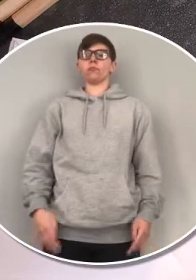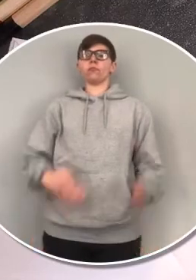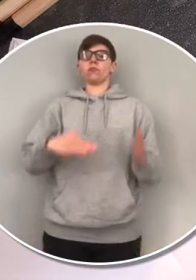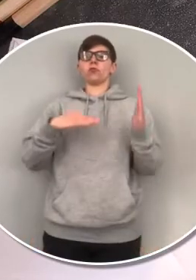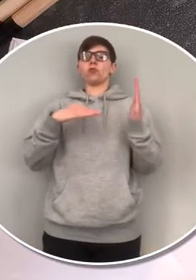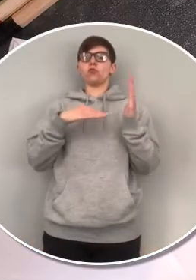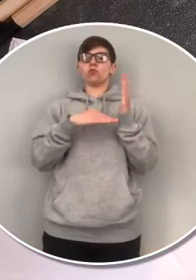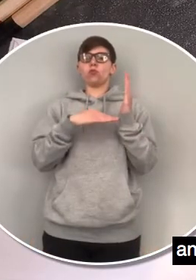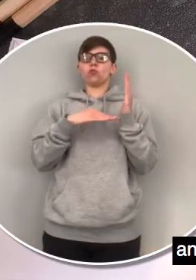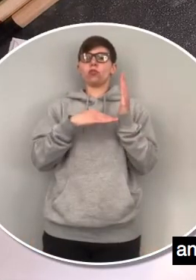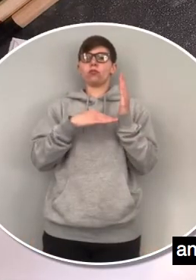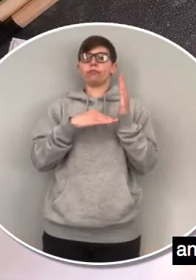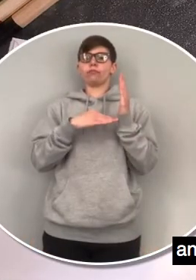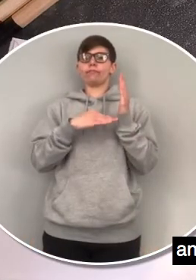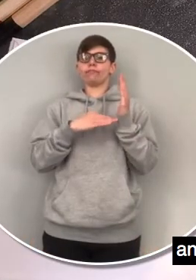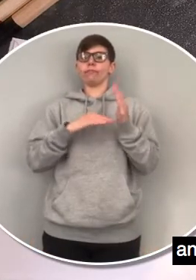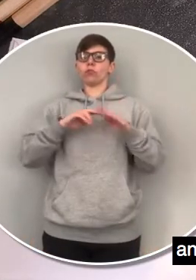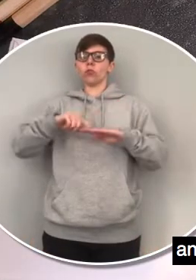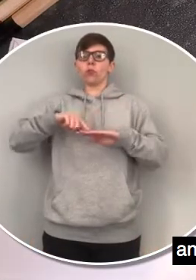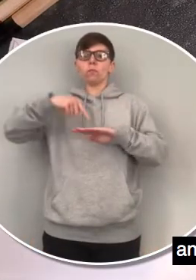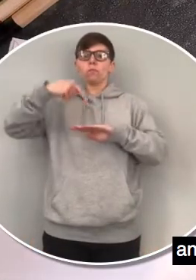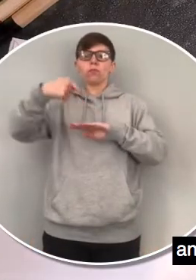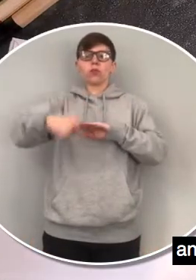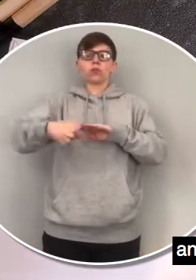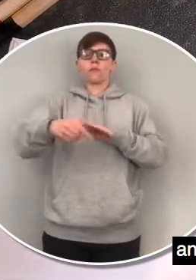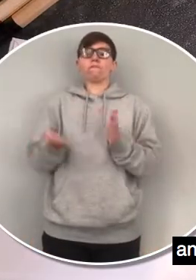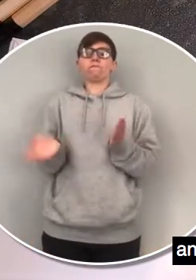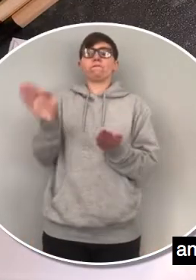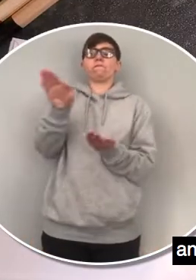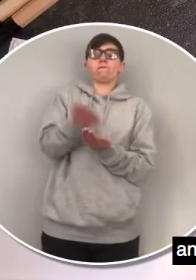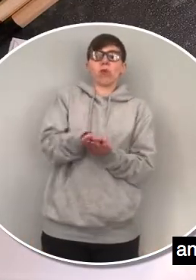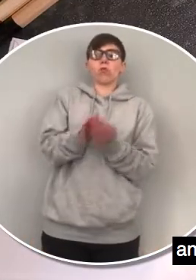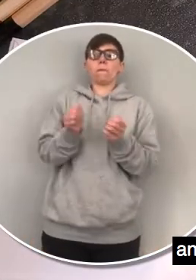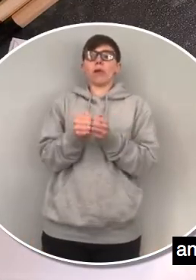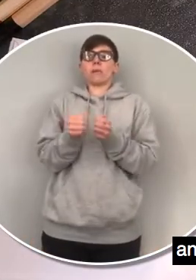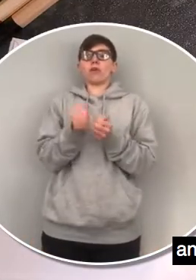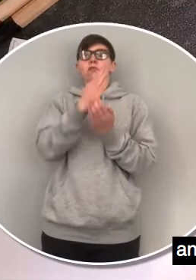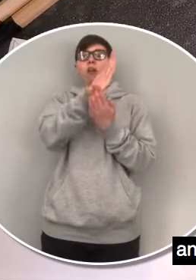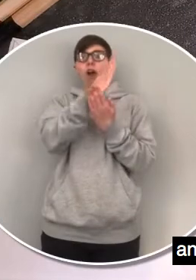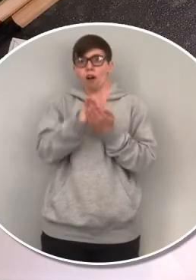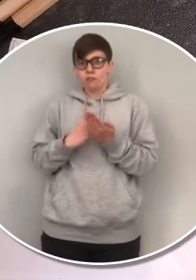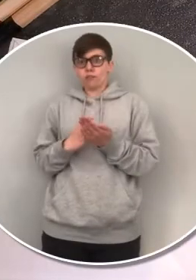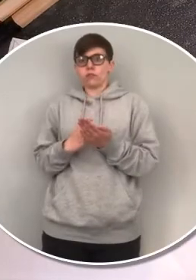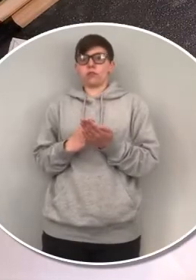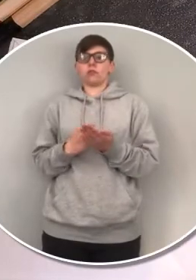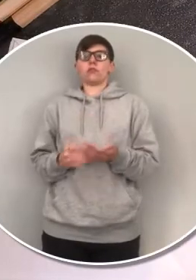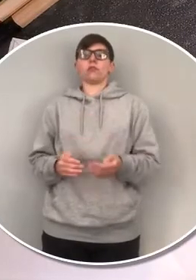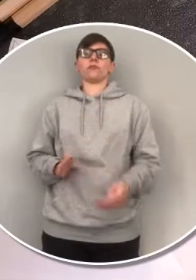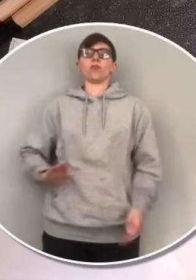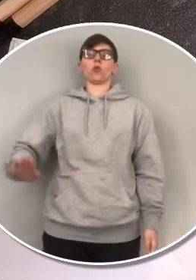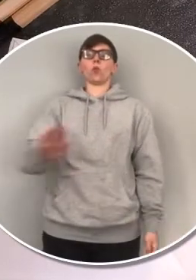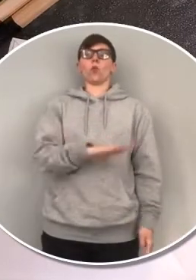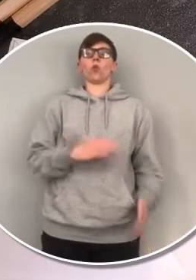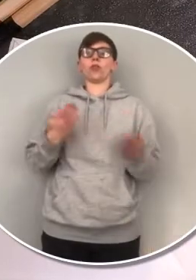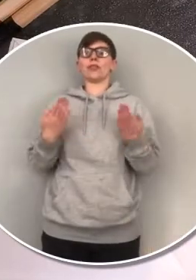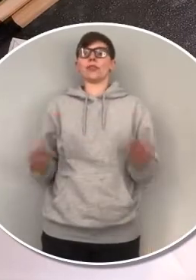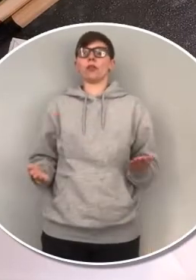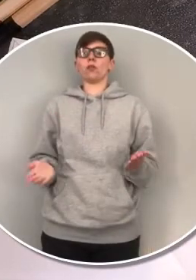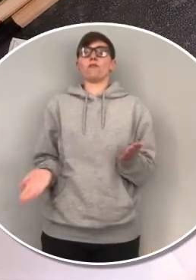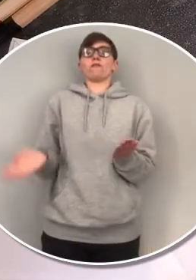top, and to make the bookmark we need to fold this over to meet the point at the